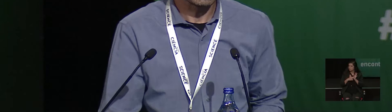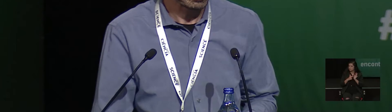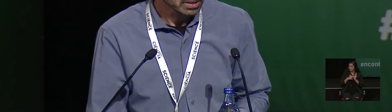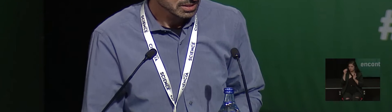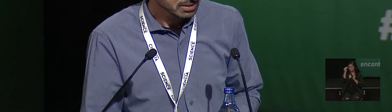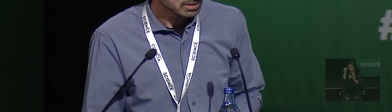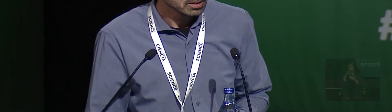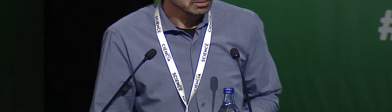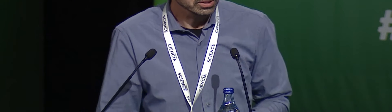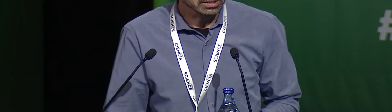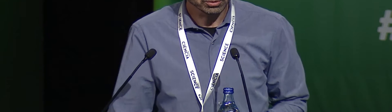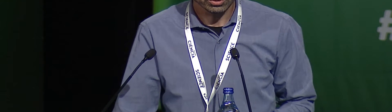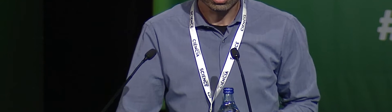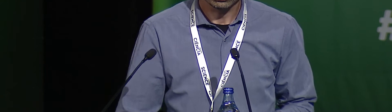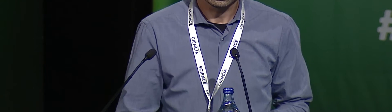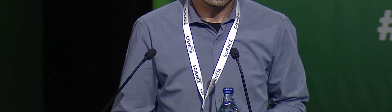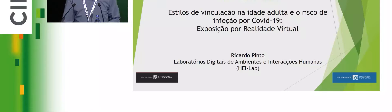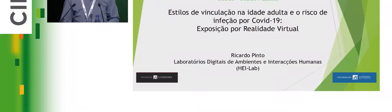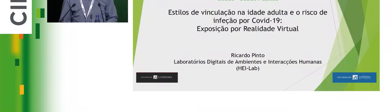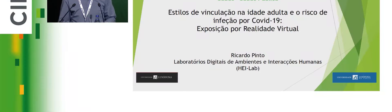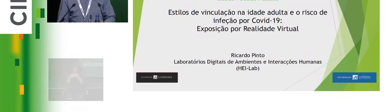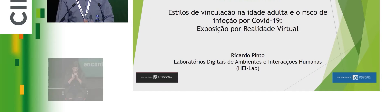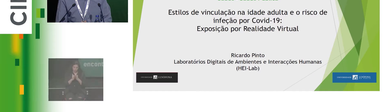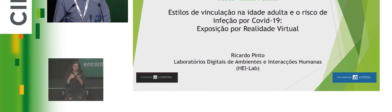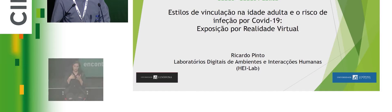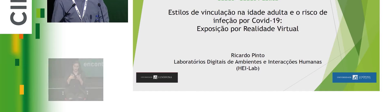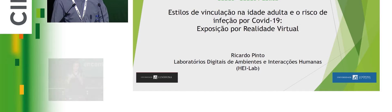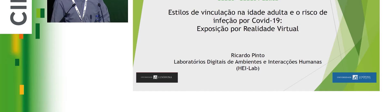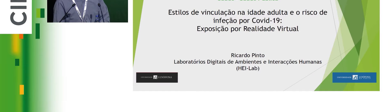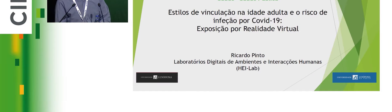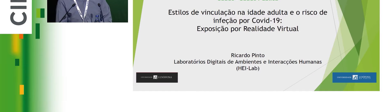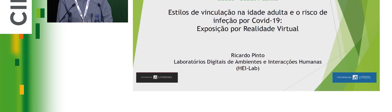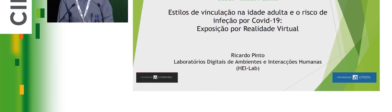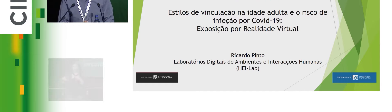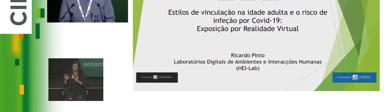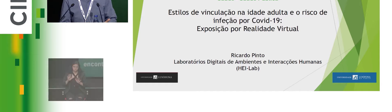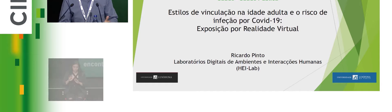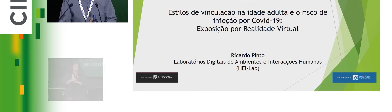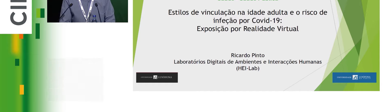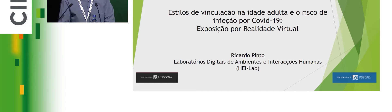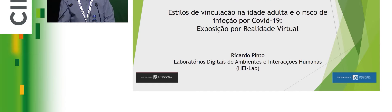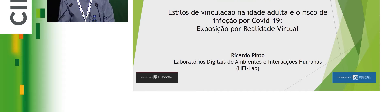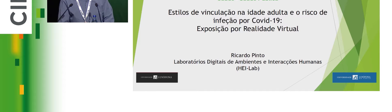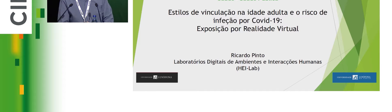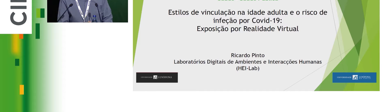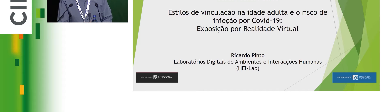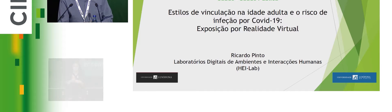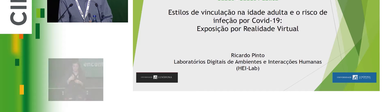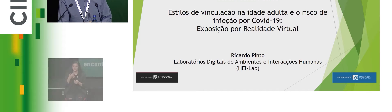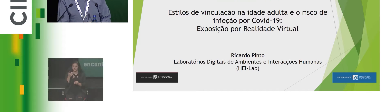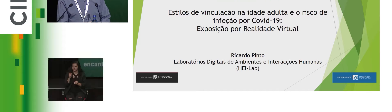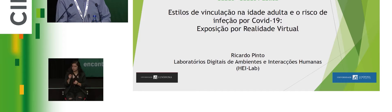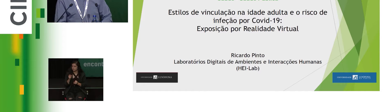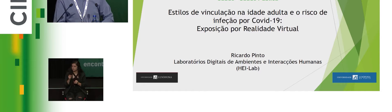Thank you, Ricardo. He will talk about vinculation styles in adult age and the risk of infection